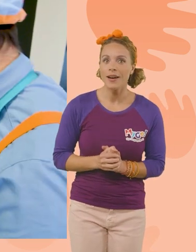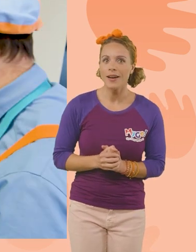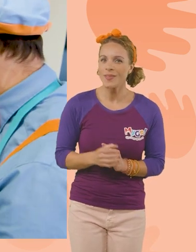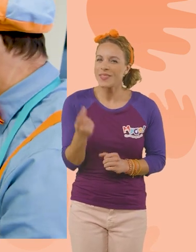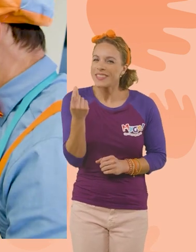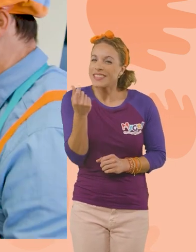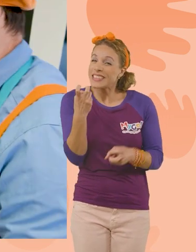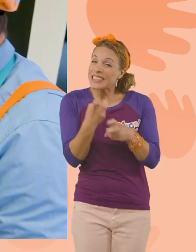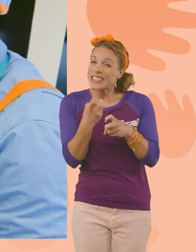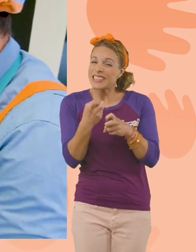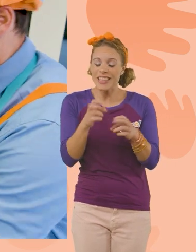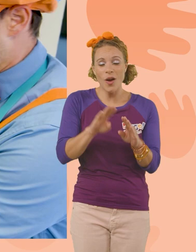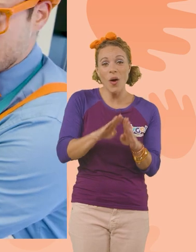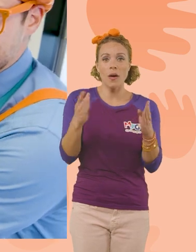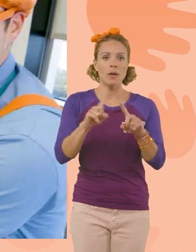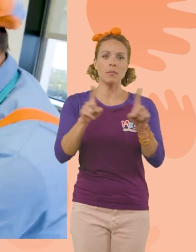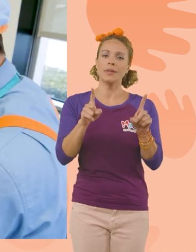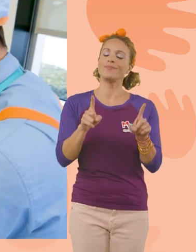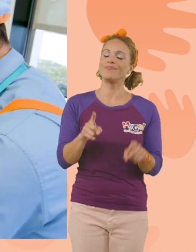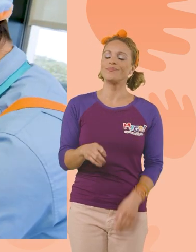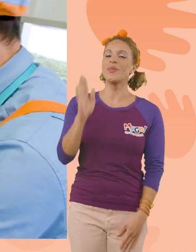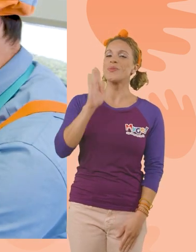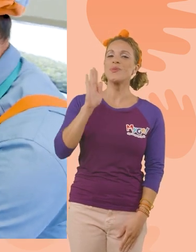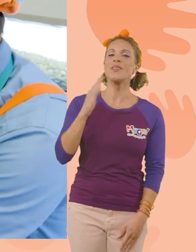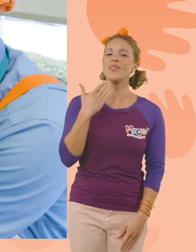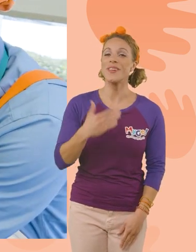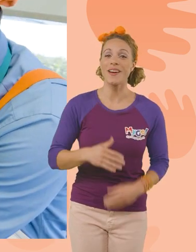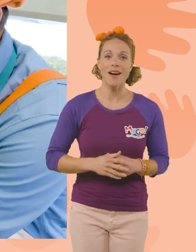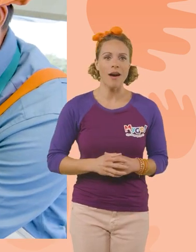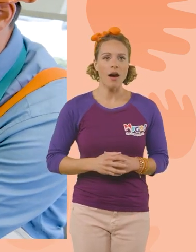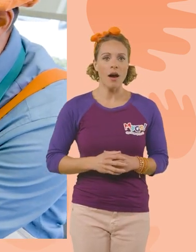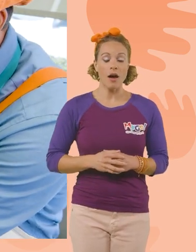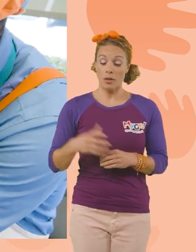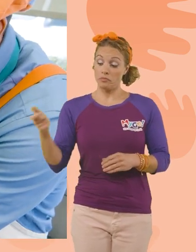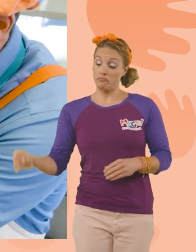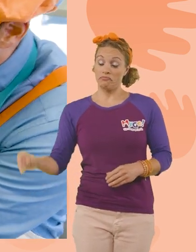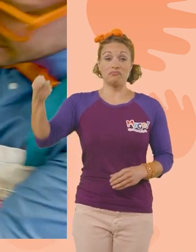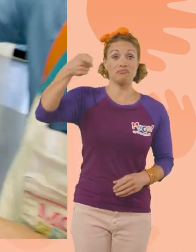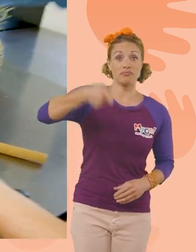tricky to open, but it's worth the trouble. So let's take the coconut opener.